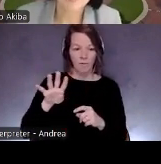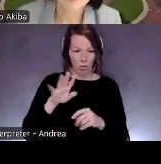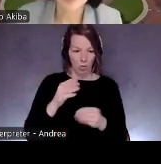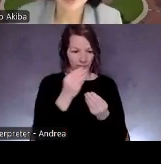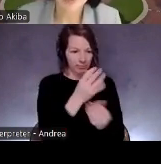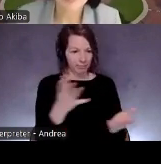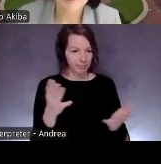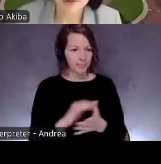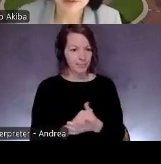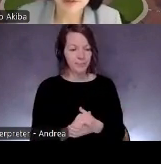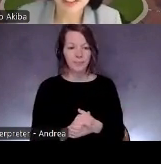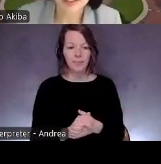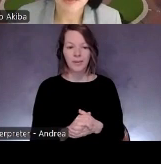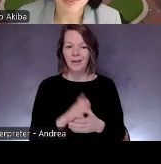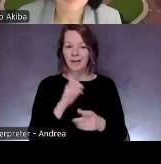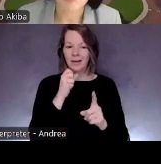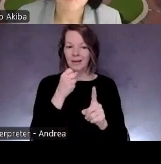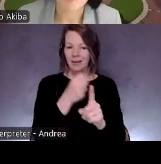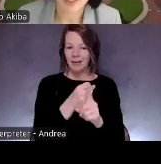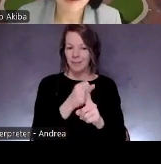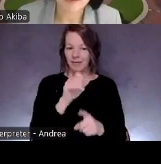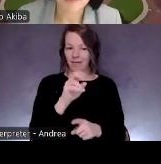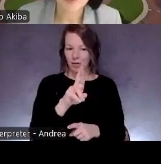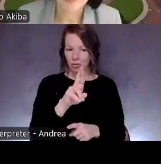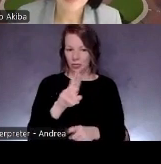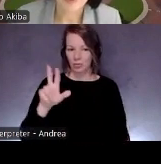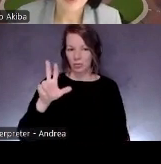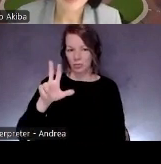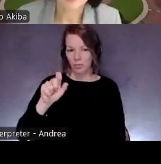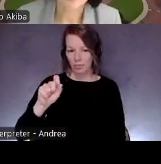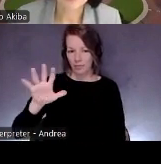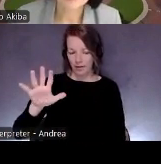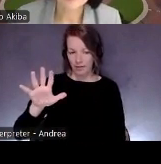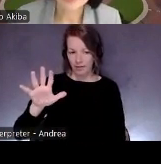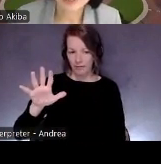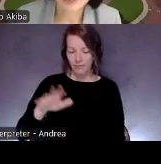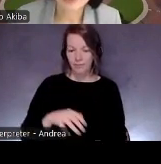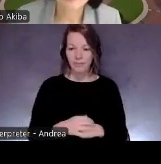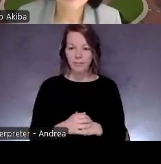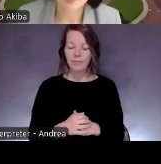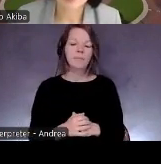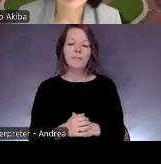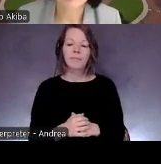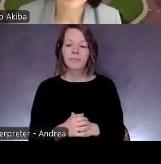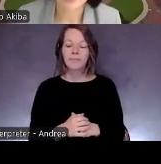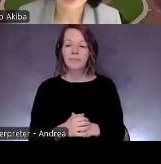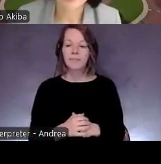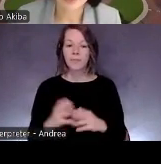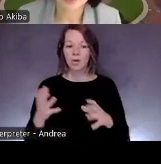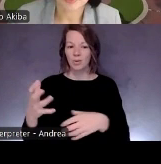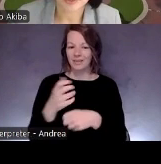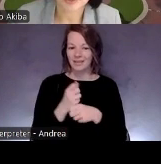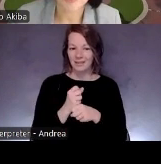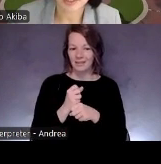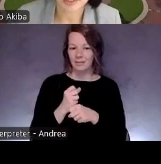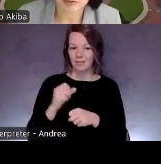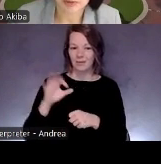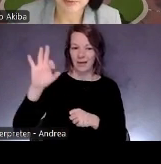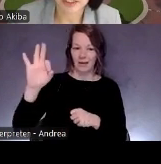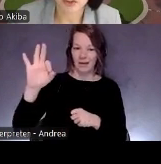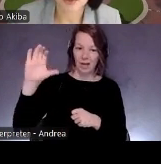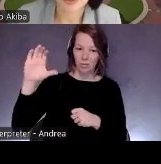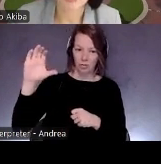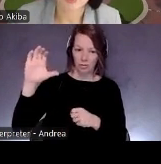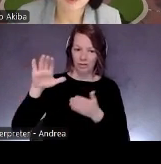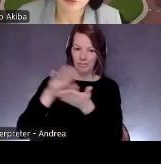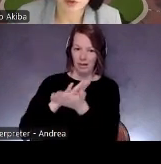So our impact factor is 3.5. And so we receive a total of 900